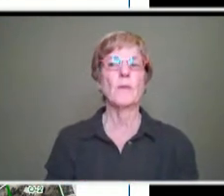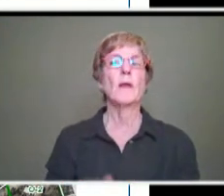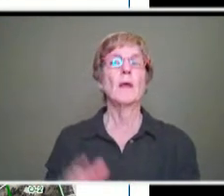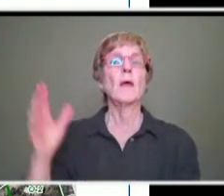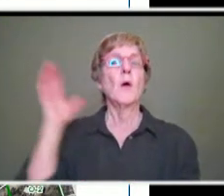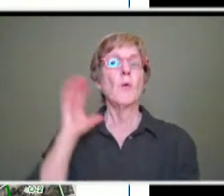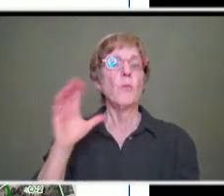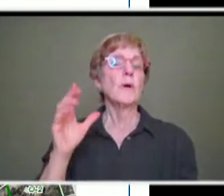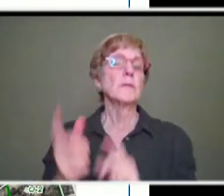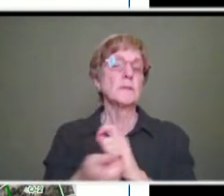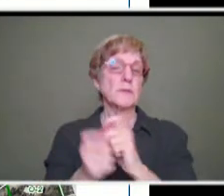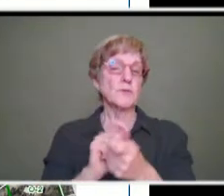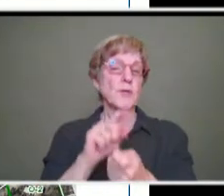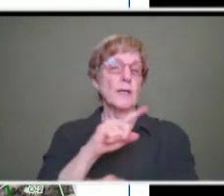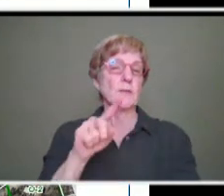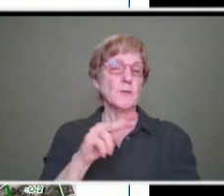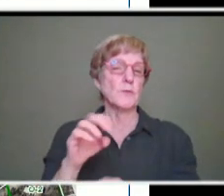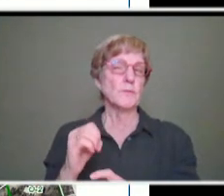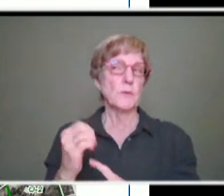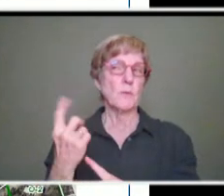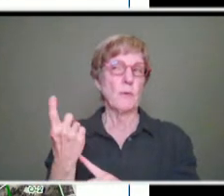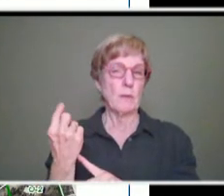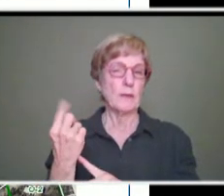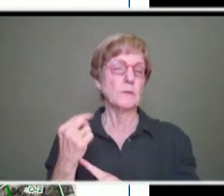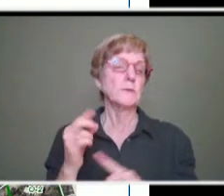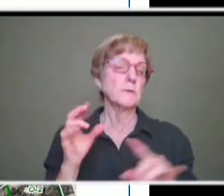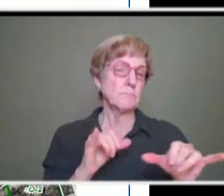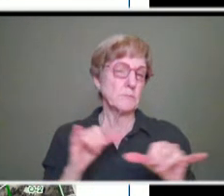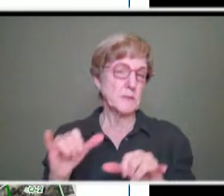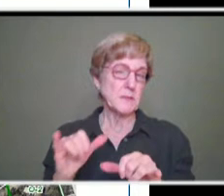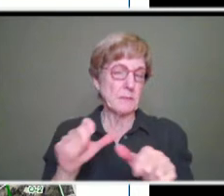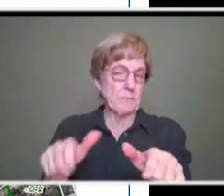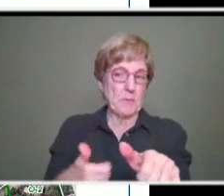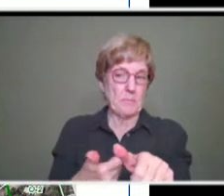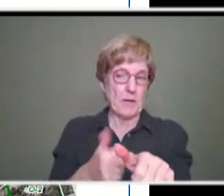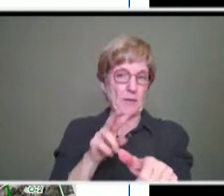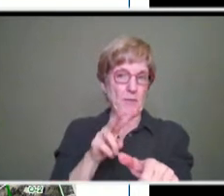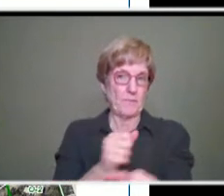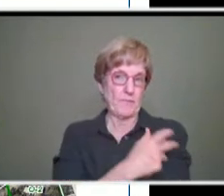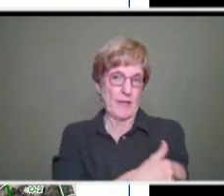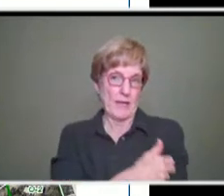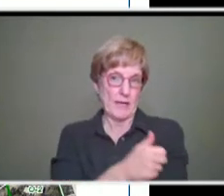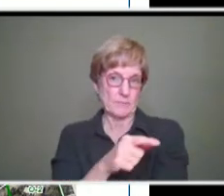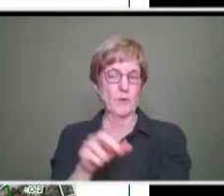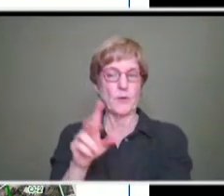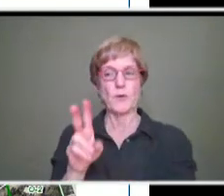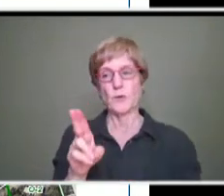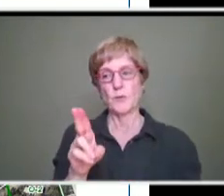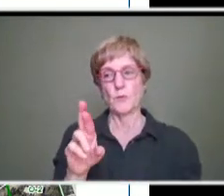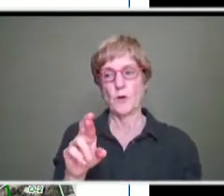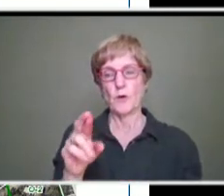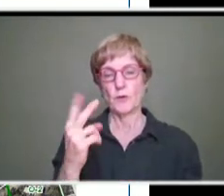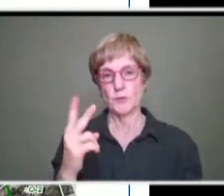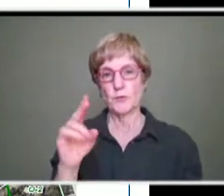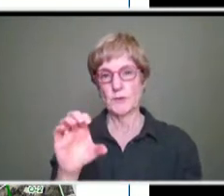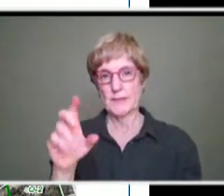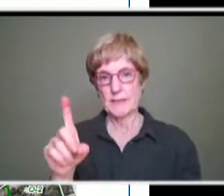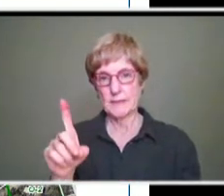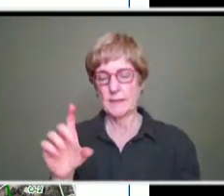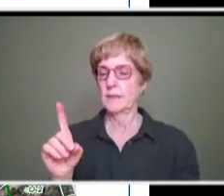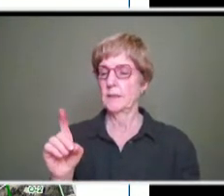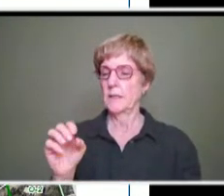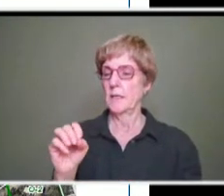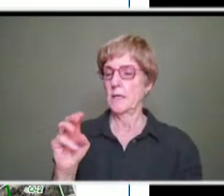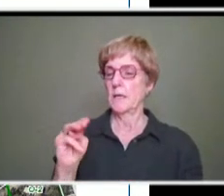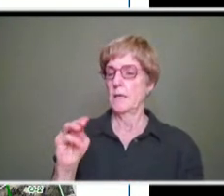rezoning last a year ago very similar right behind the VA hospital here you are 2cd Dominion really Partners